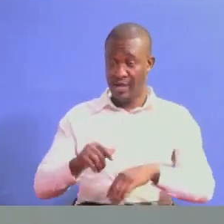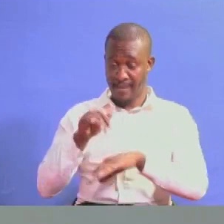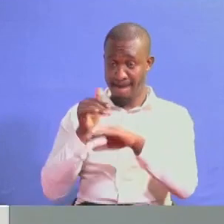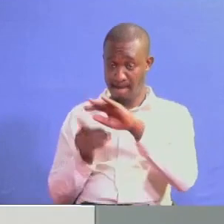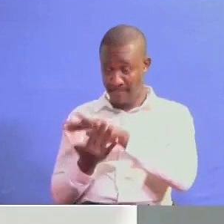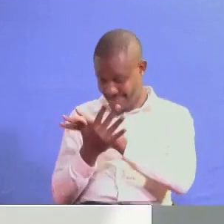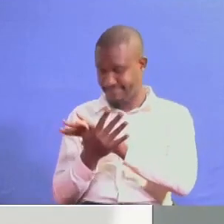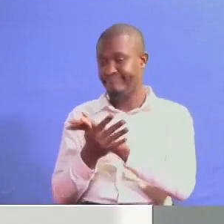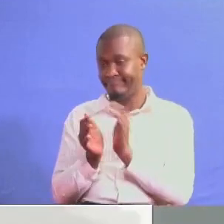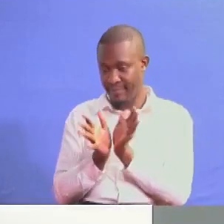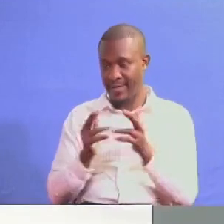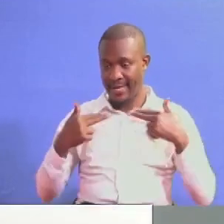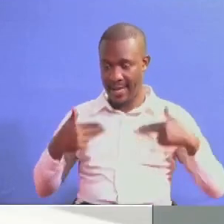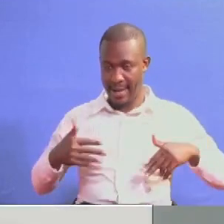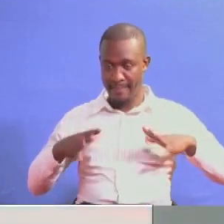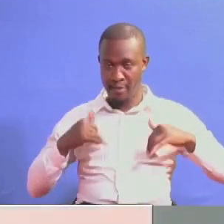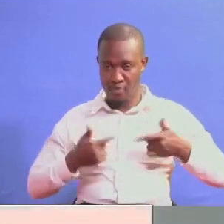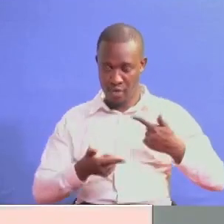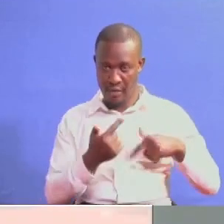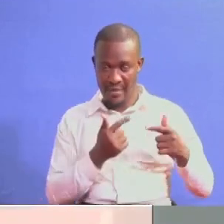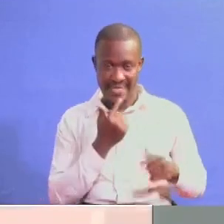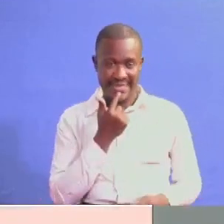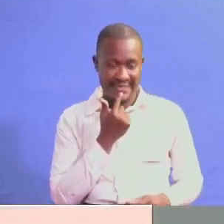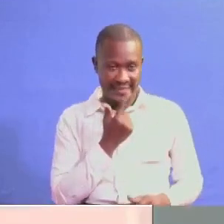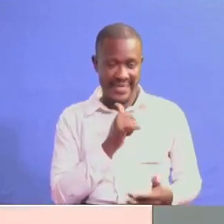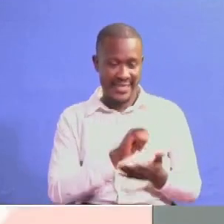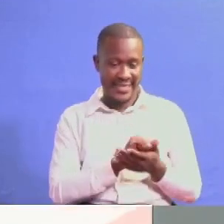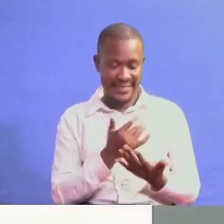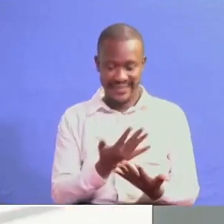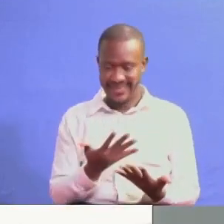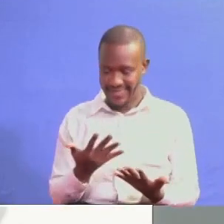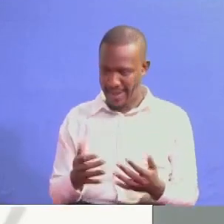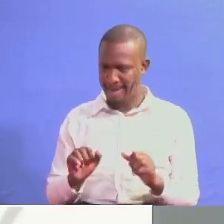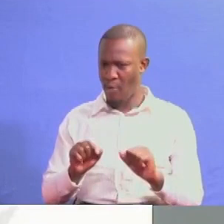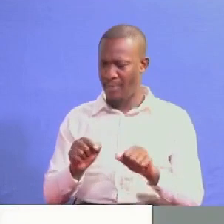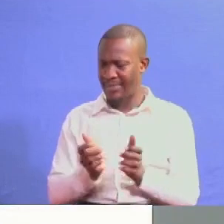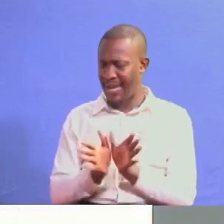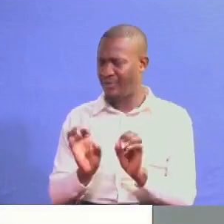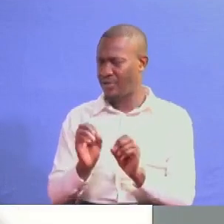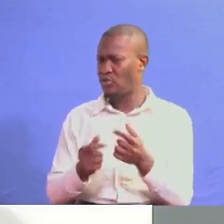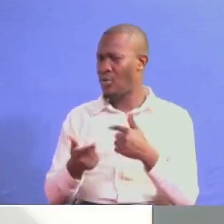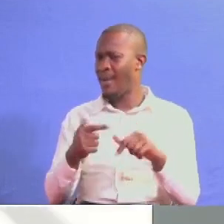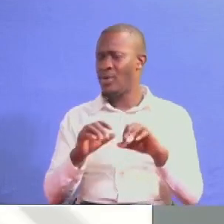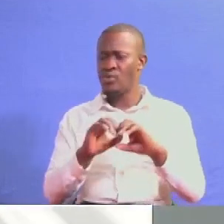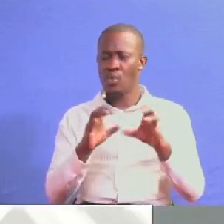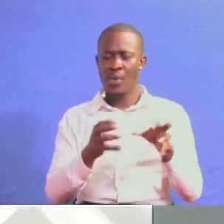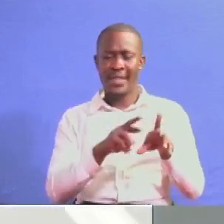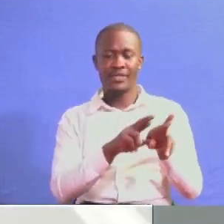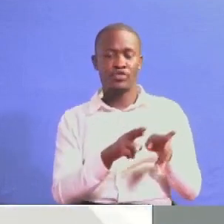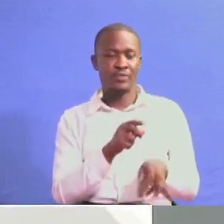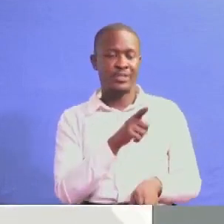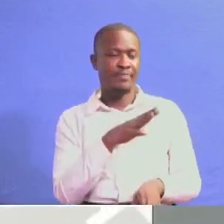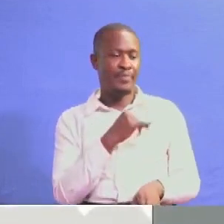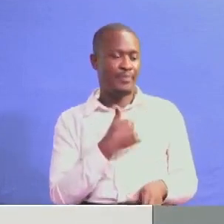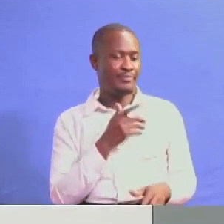health walifika hapa wakasema watoto wawezi ruhusiwa kuingia kwa madarasa penye hao watu walikuwa